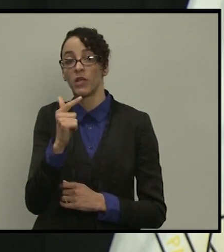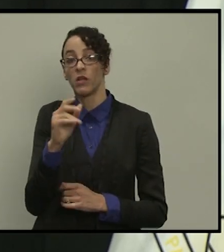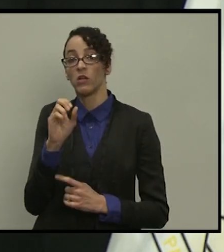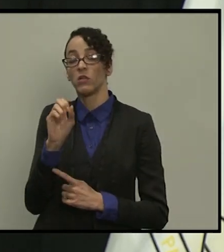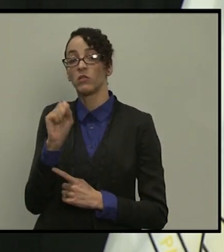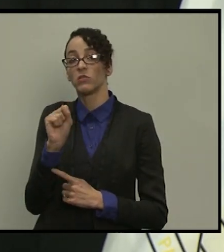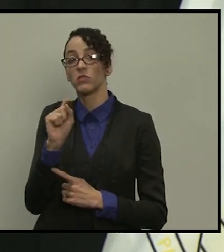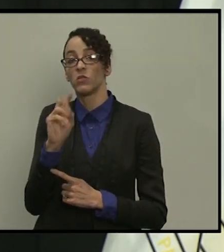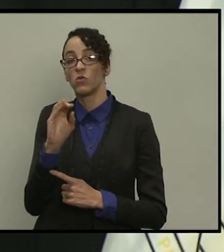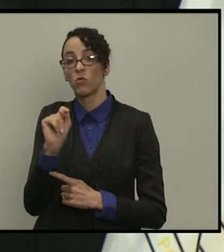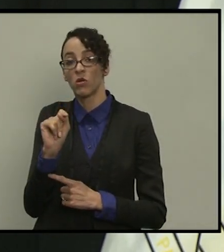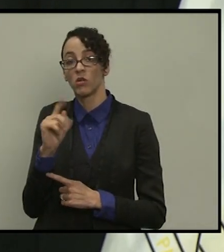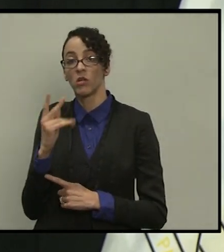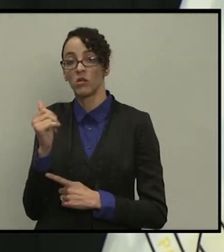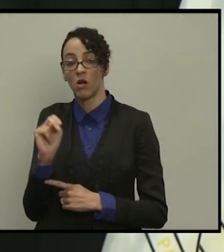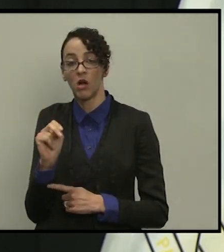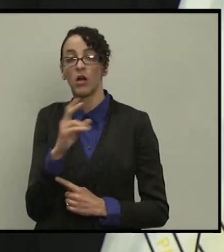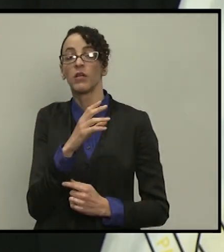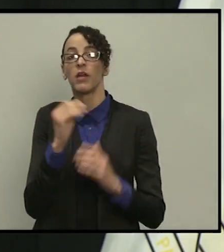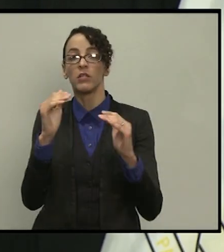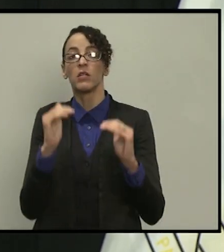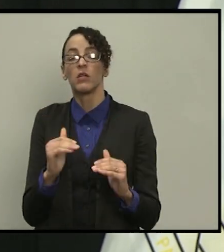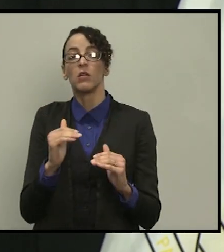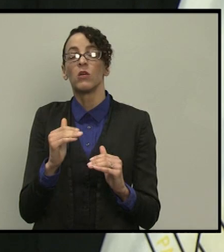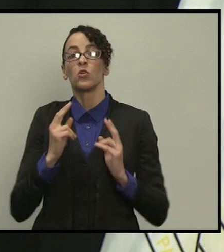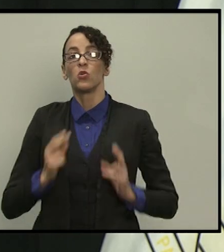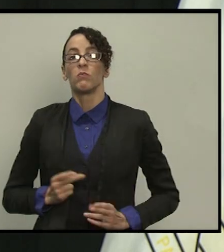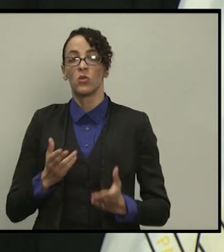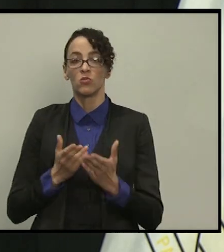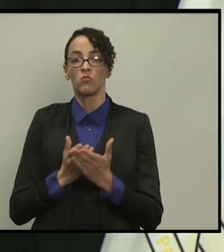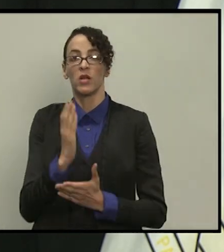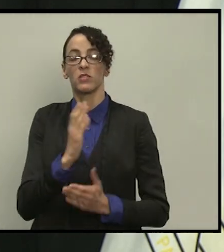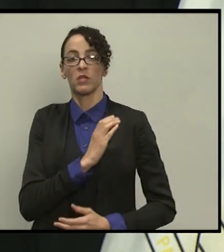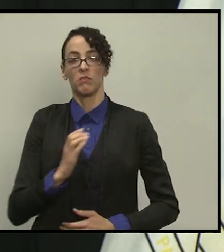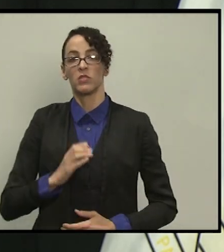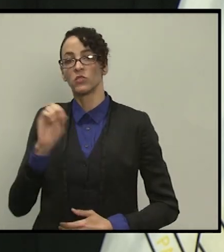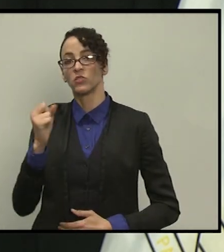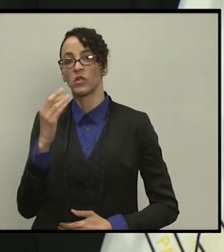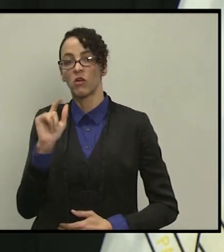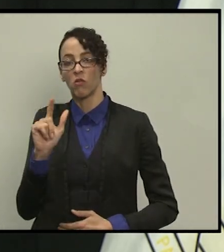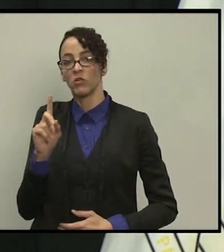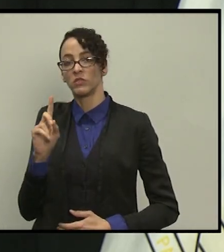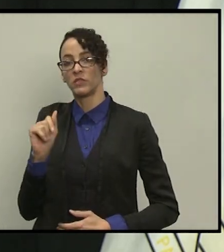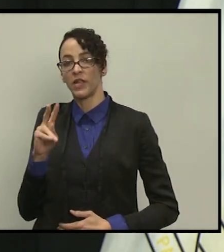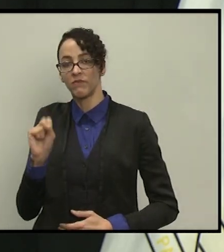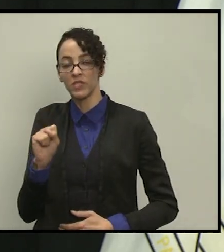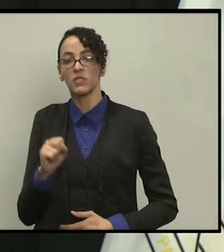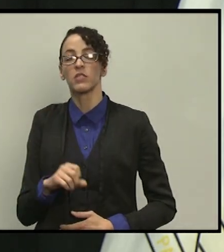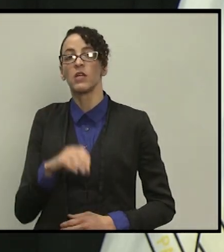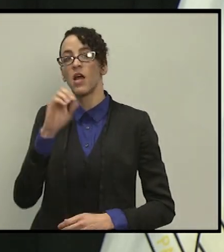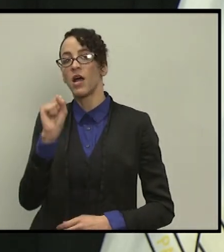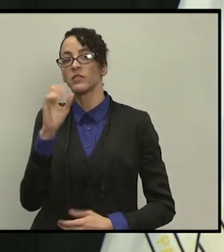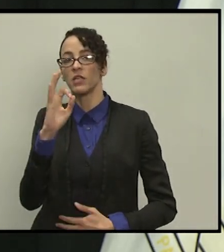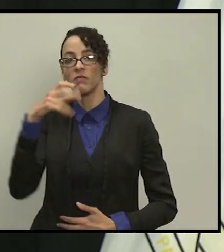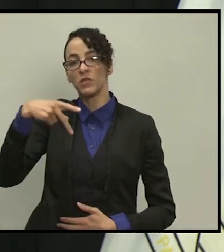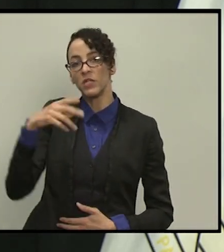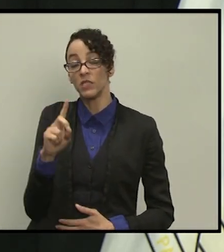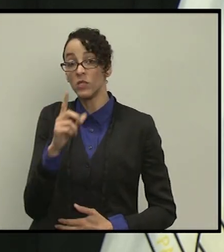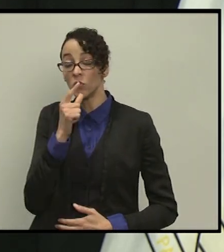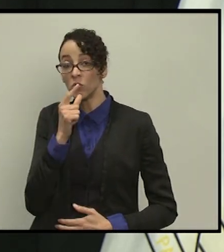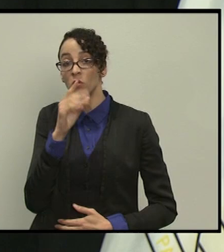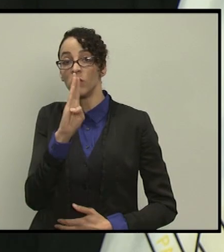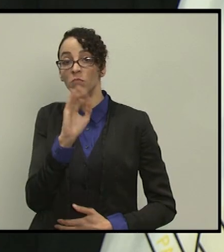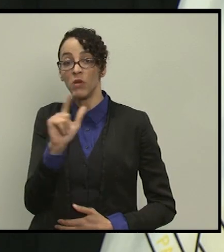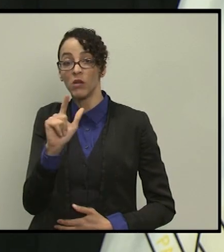Cheryl Davis, the police chief, Bill Scott, and the director of the Department of Emergency Management, Mary